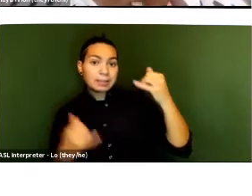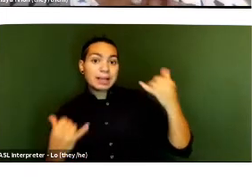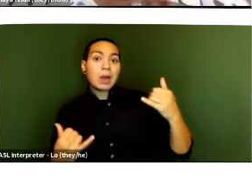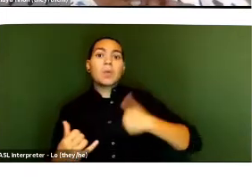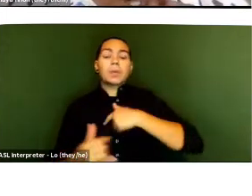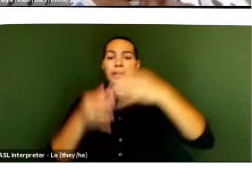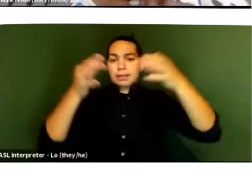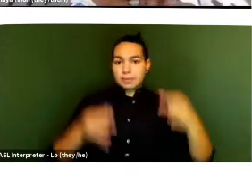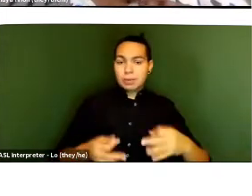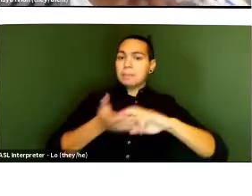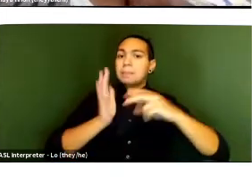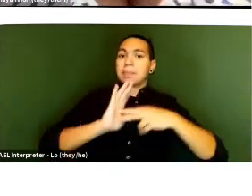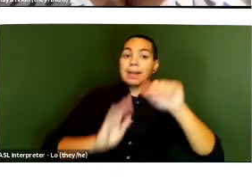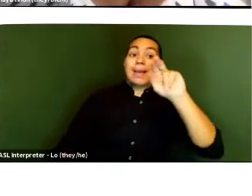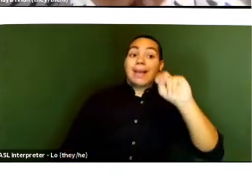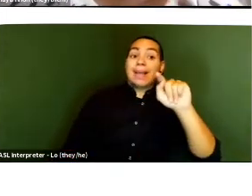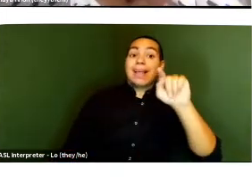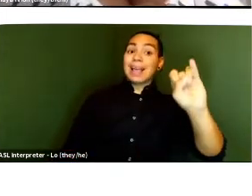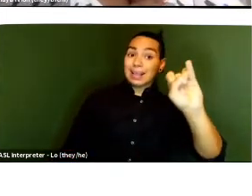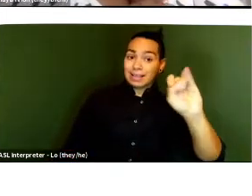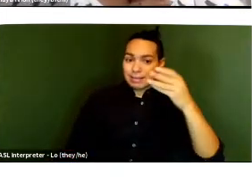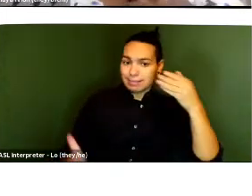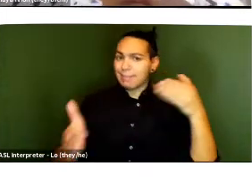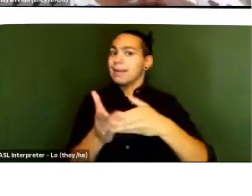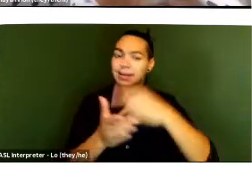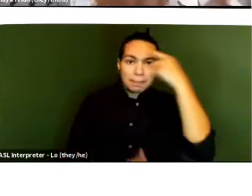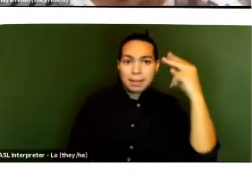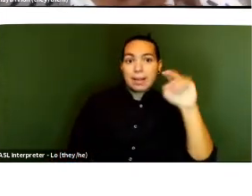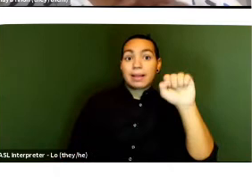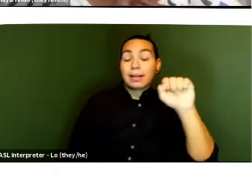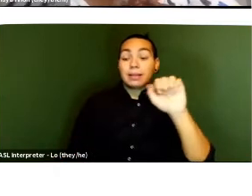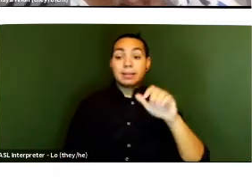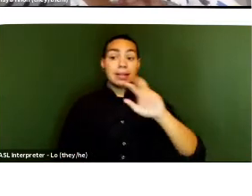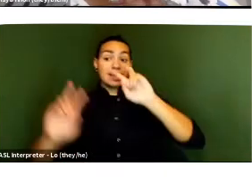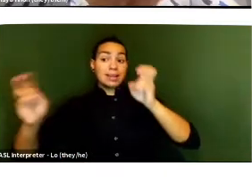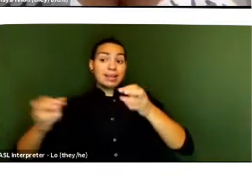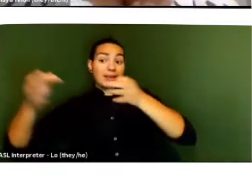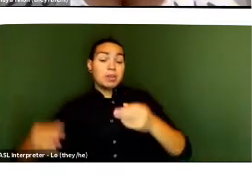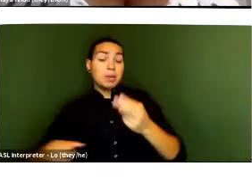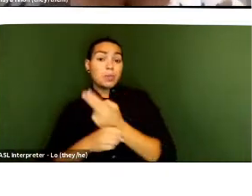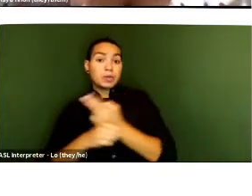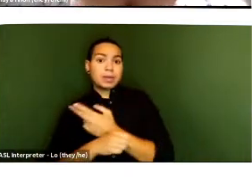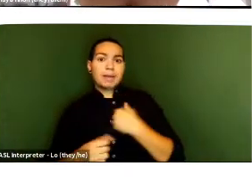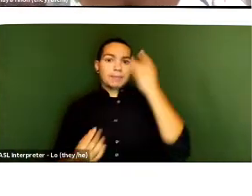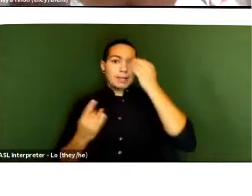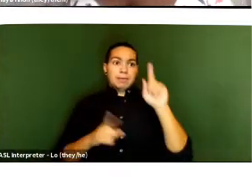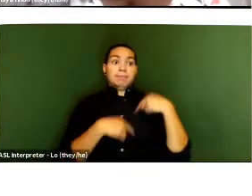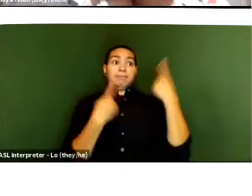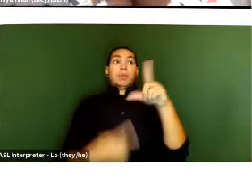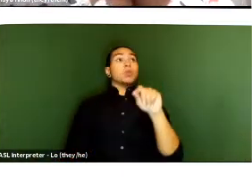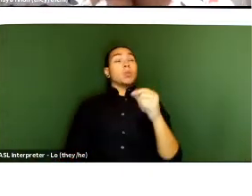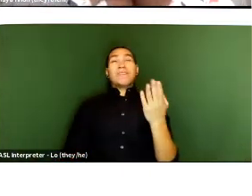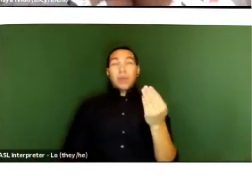anti-Blackness. So the definition that I'm drawing from today is one that's been on my mind since I first read it in 2014,